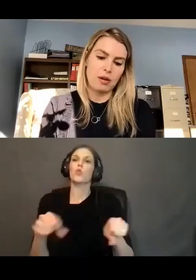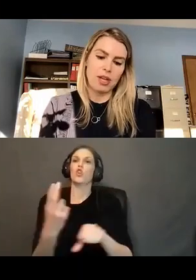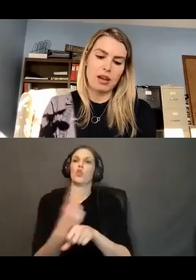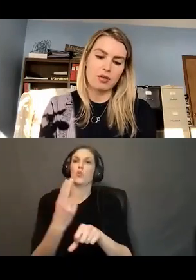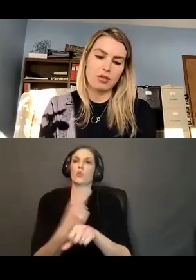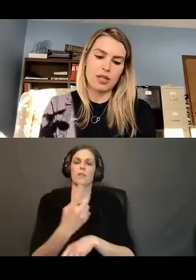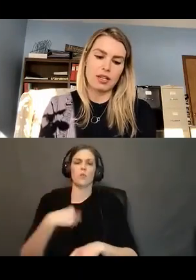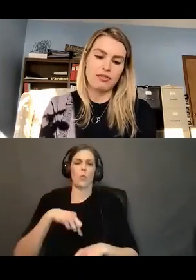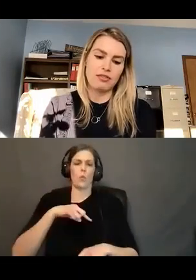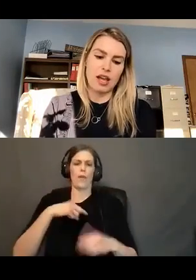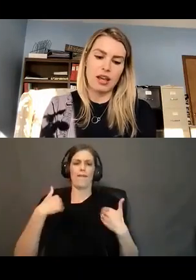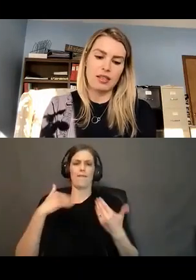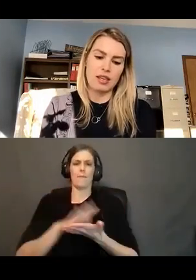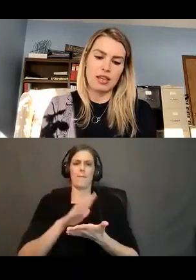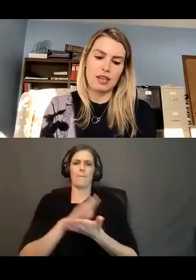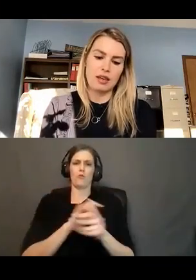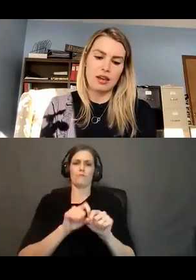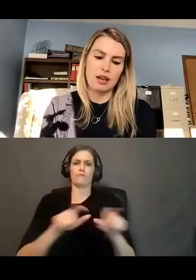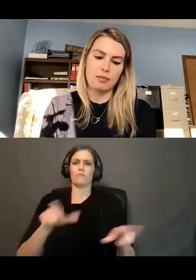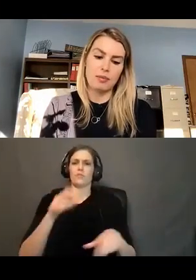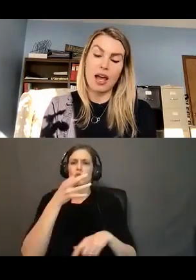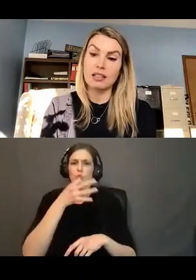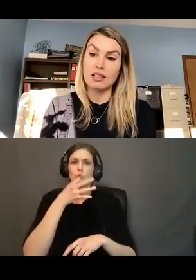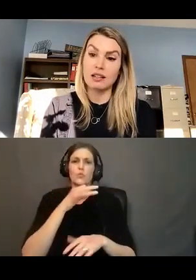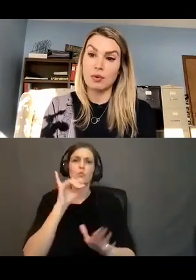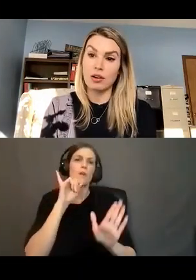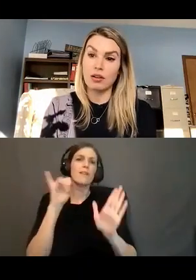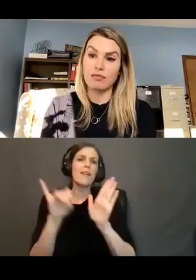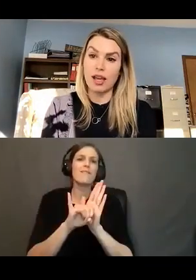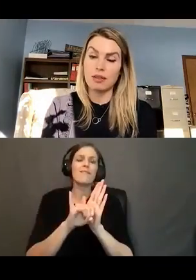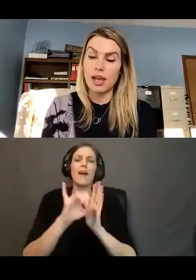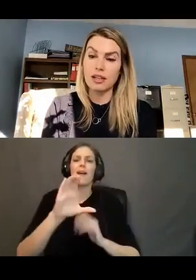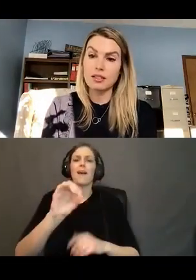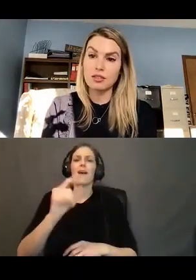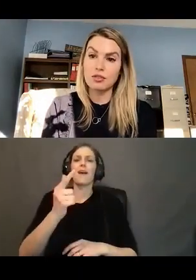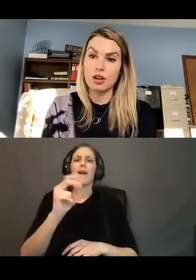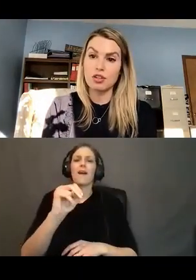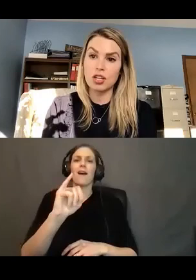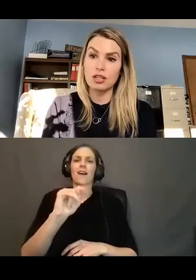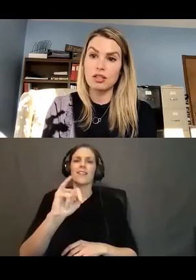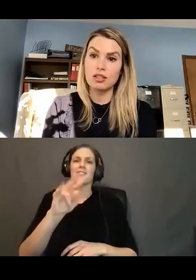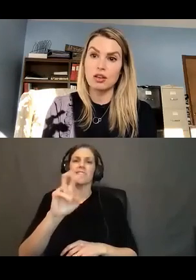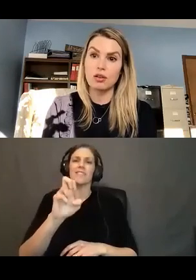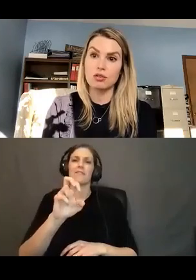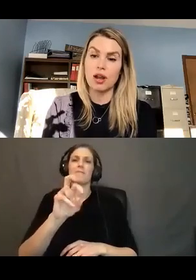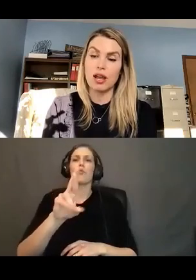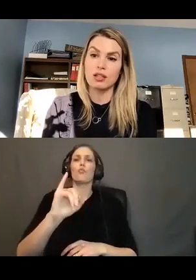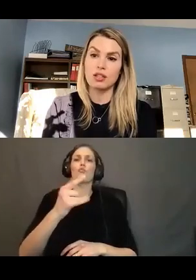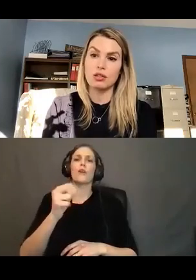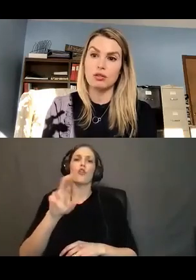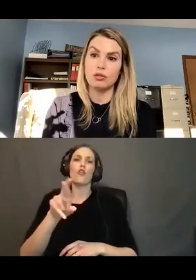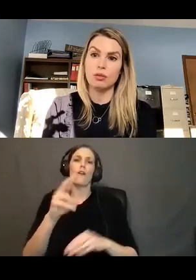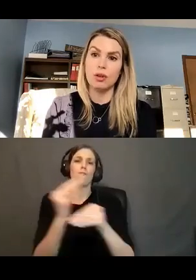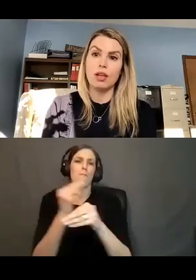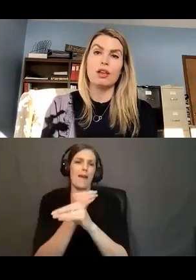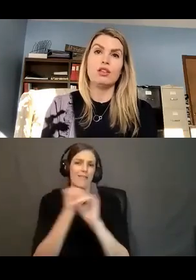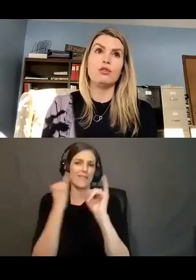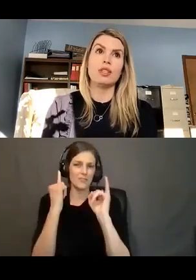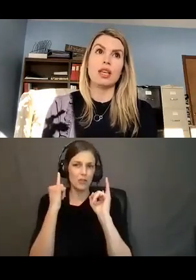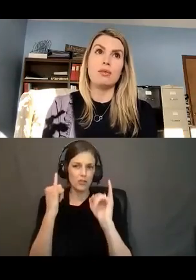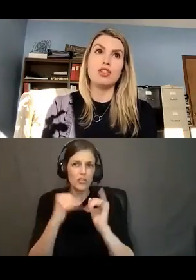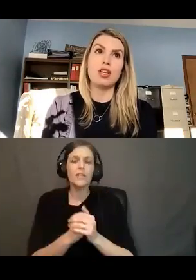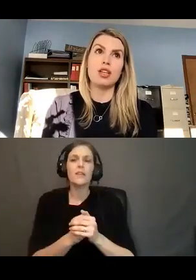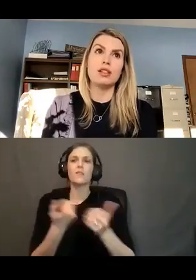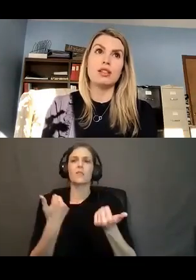paper coming out to identify the cognitive rigor of mathematics instruction. So trying to